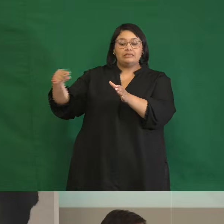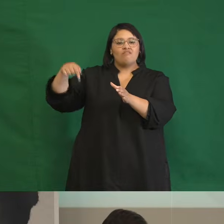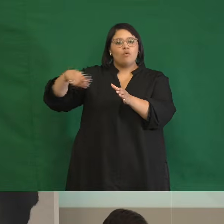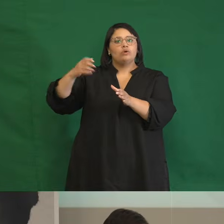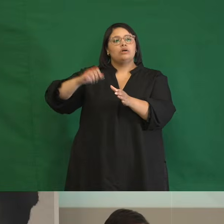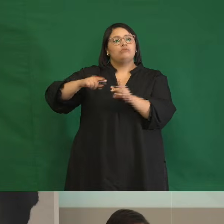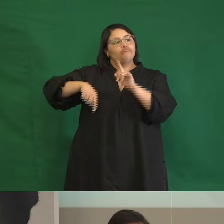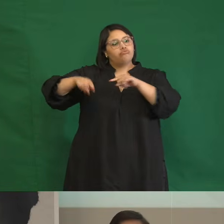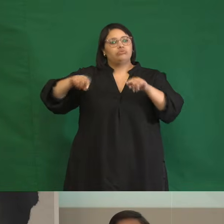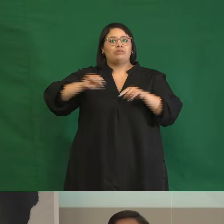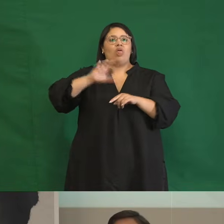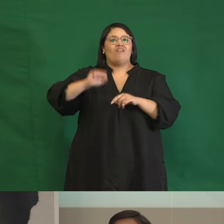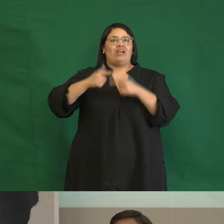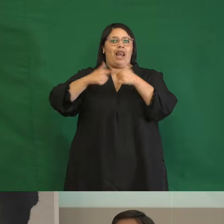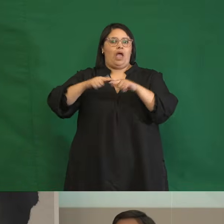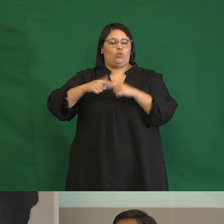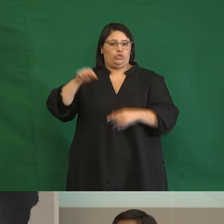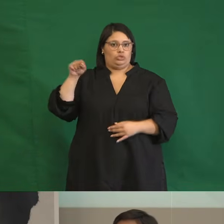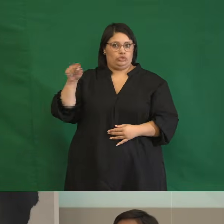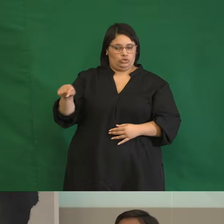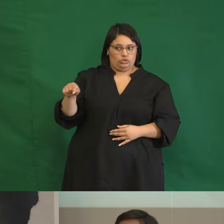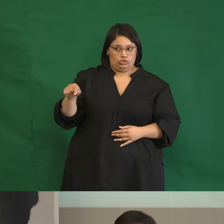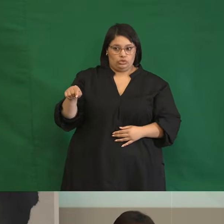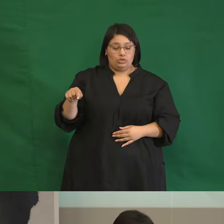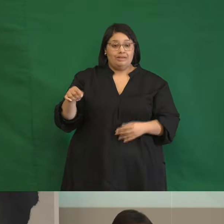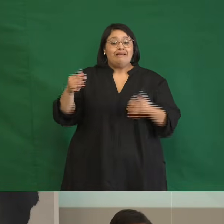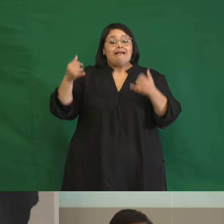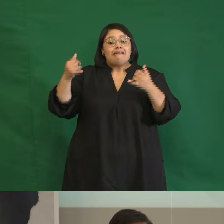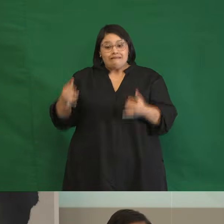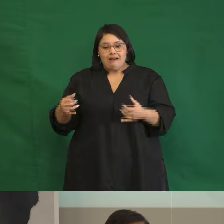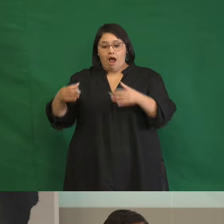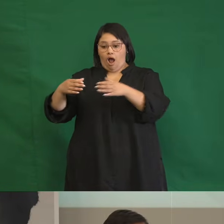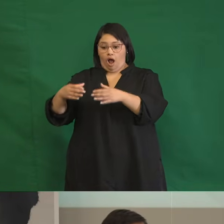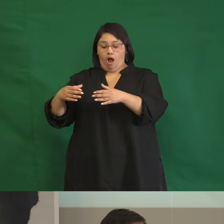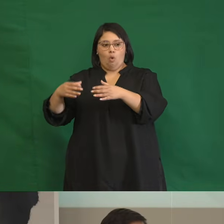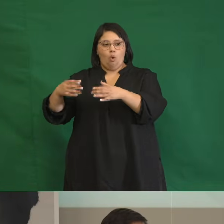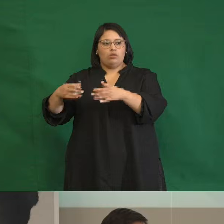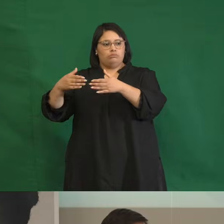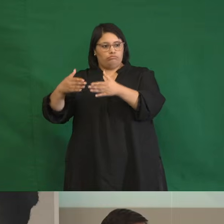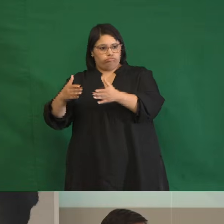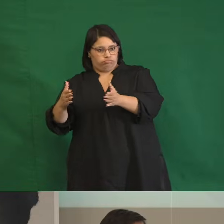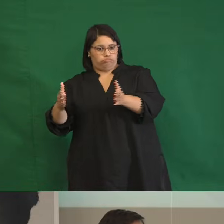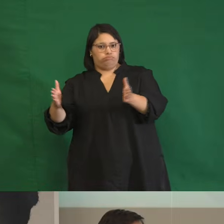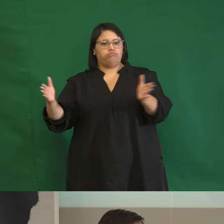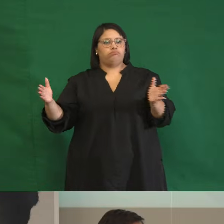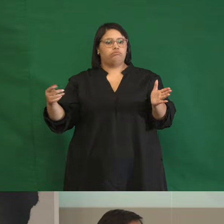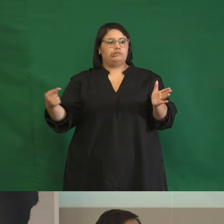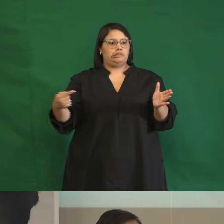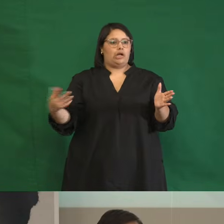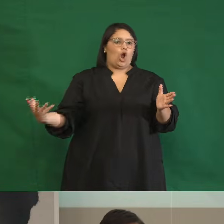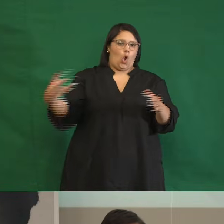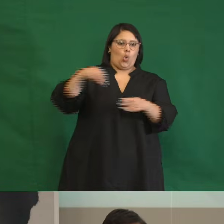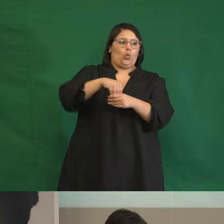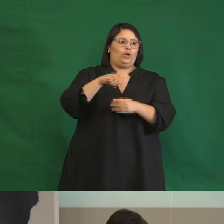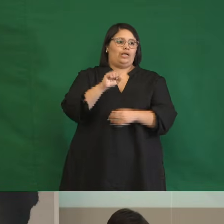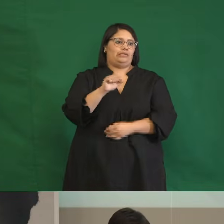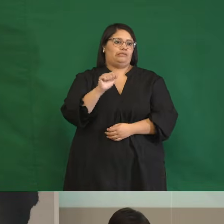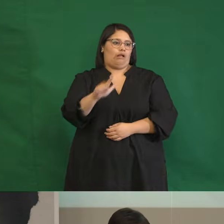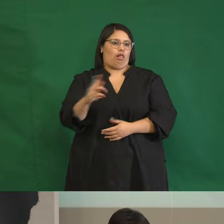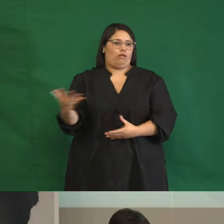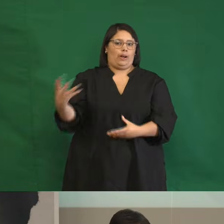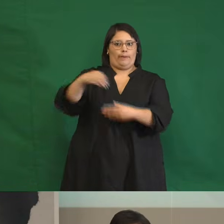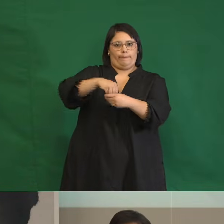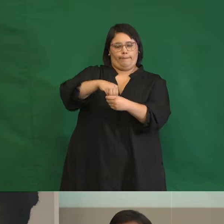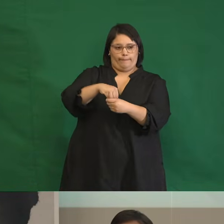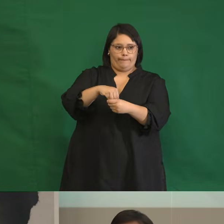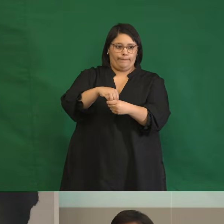African languages. And we would now love to also extend this offering to include South African Sign